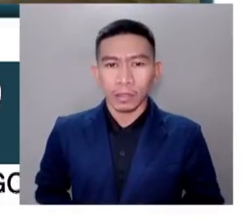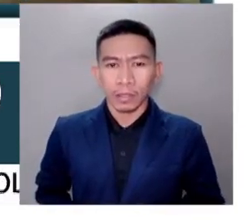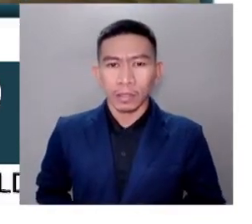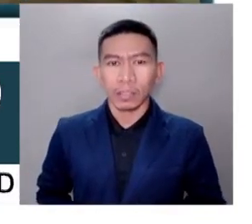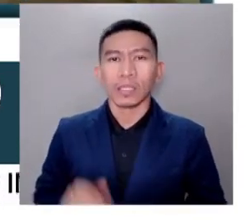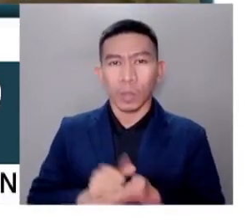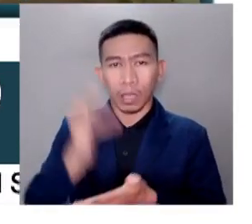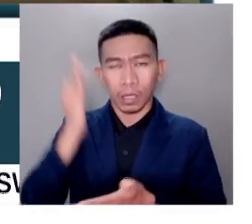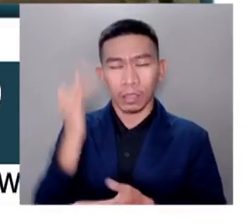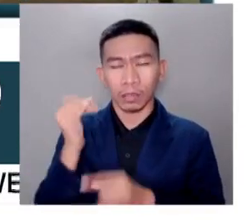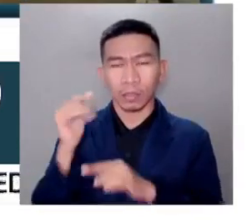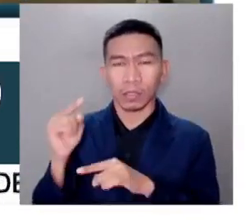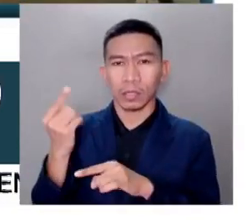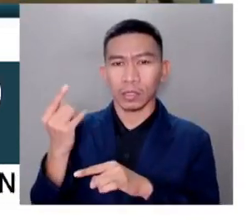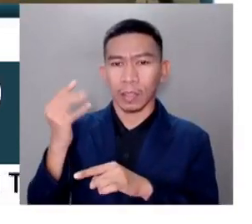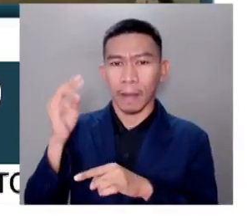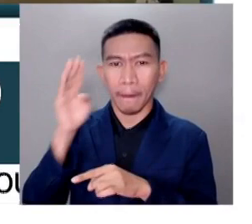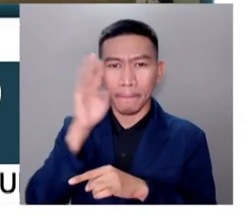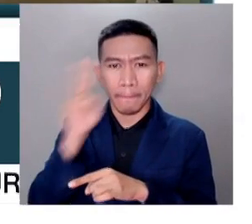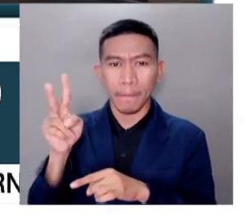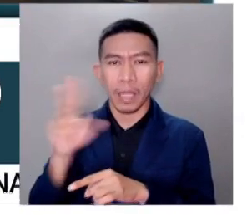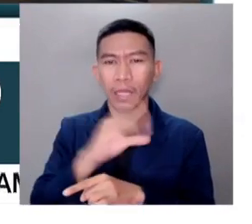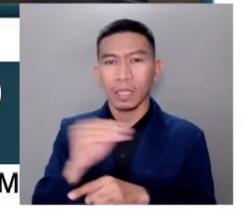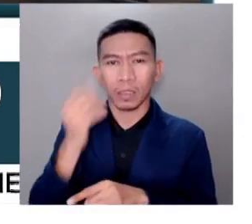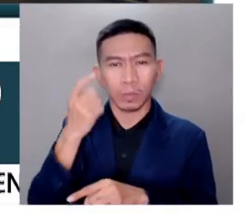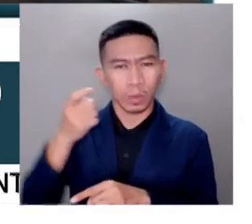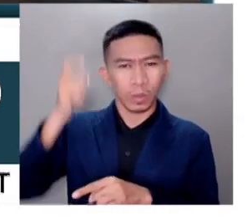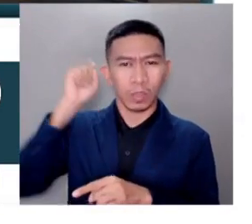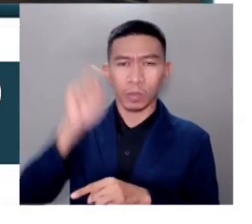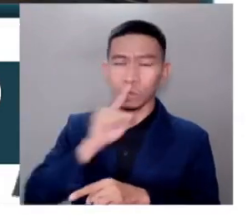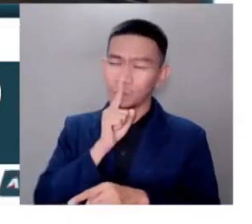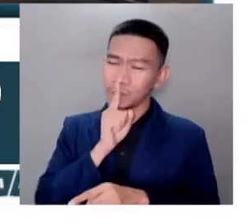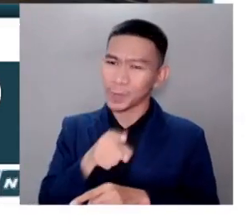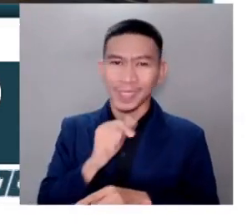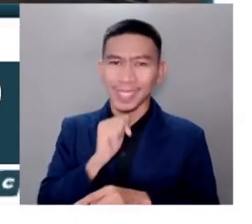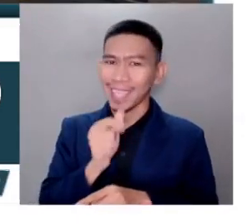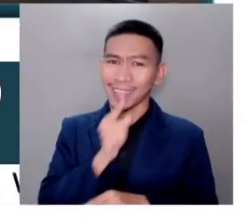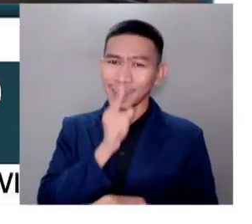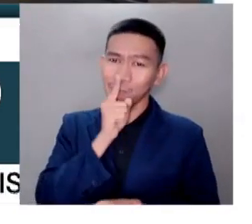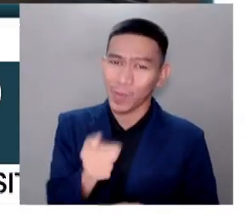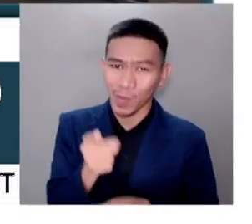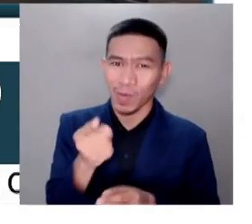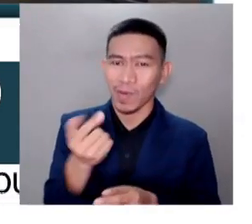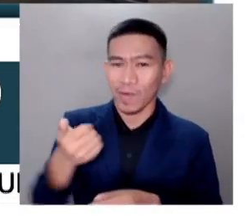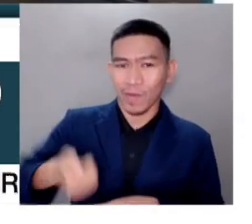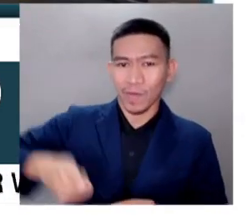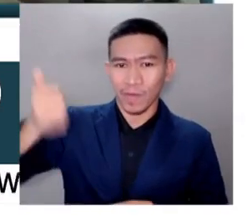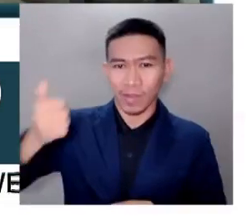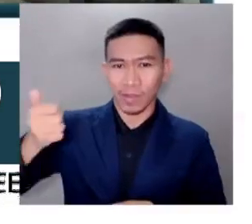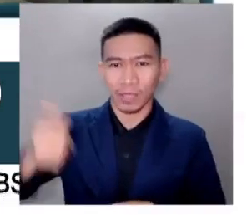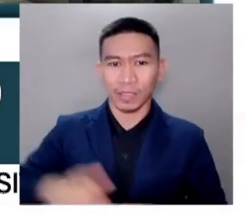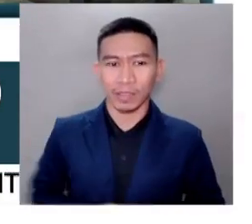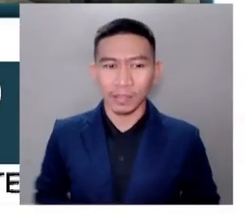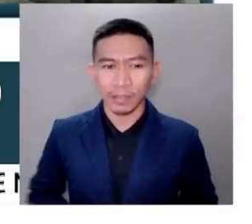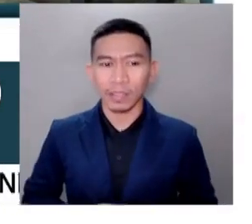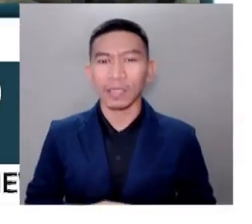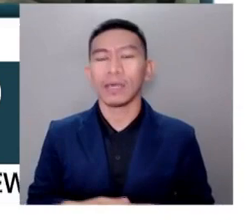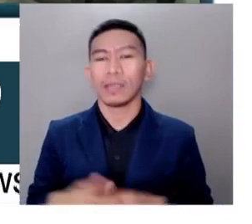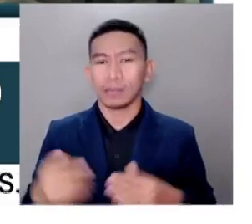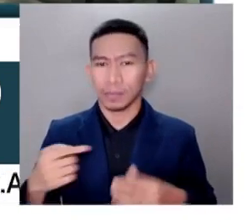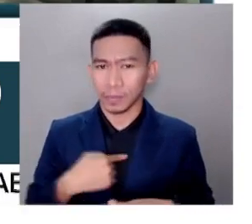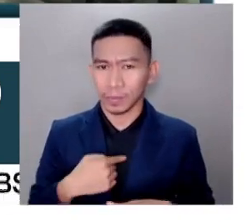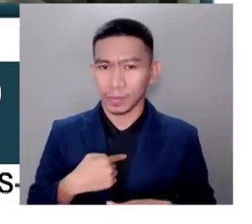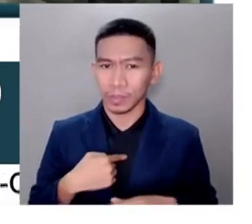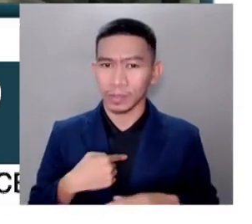Marcos Jr. and Sara Duterte are not legitimate candidates. And now suits many Western countries, and they will be obviously at these